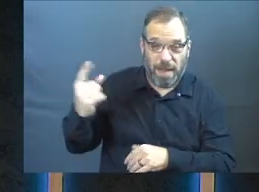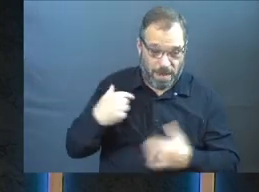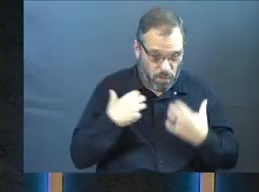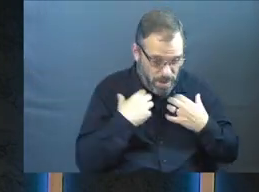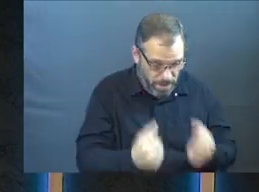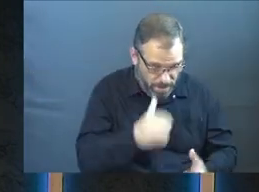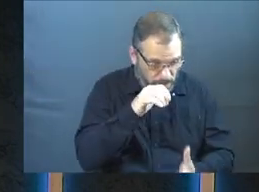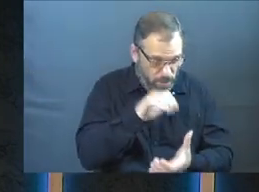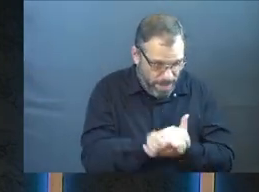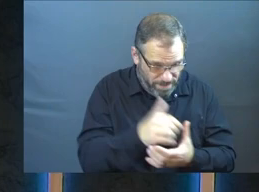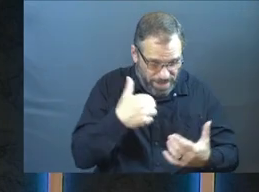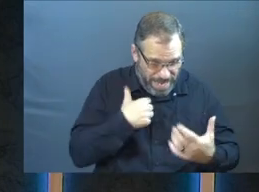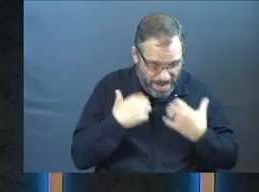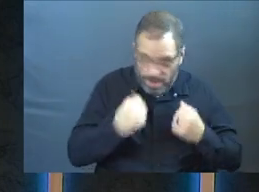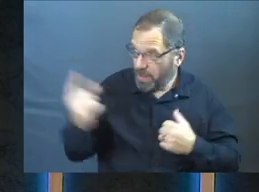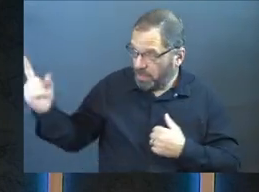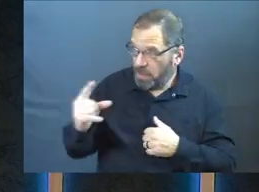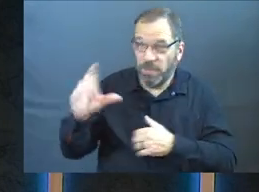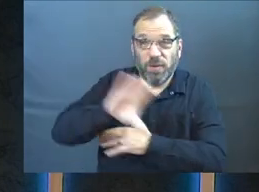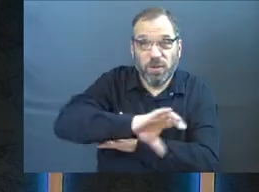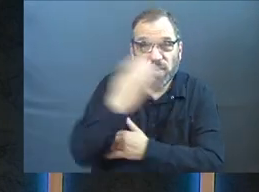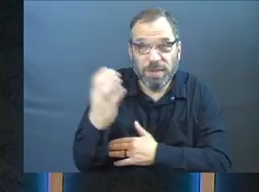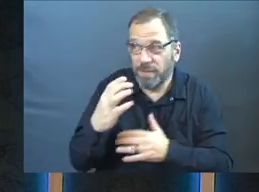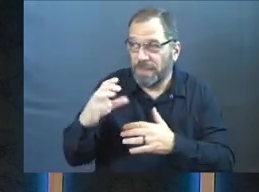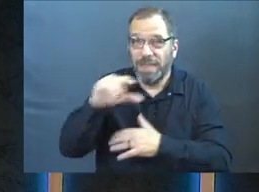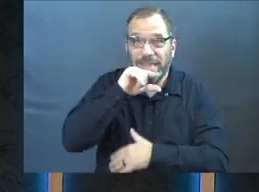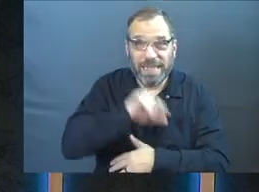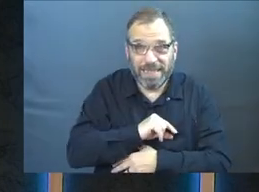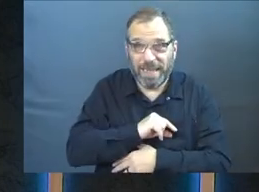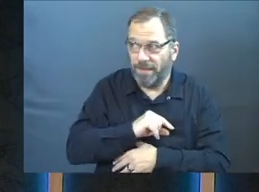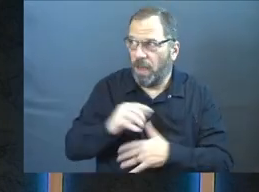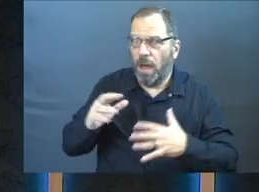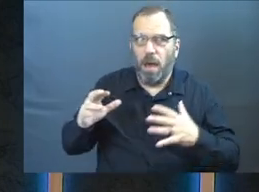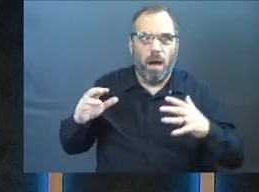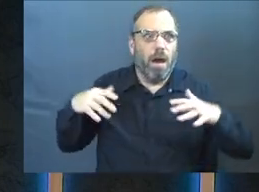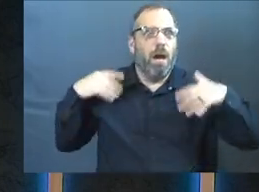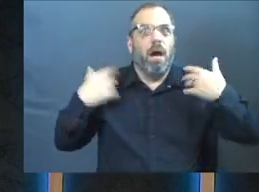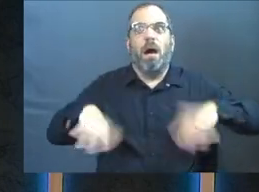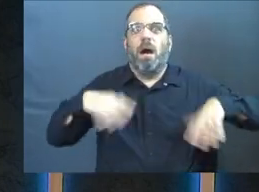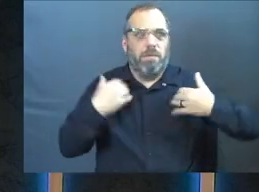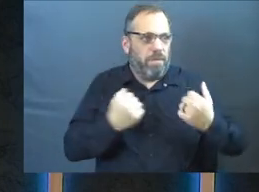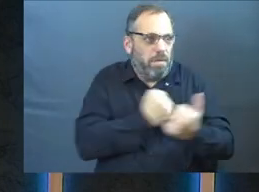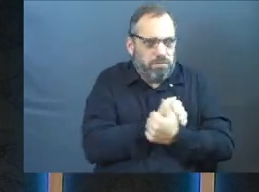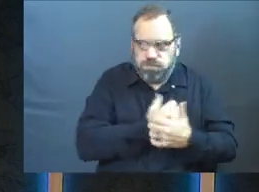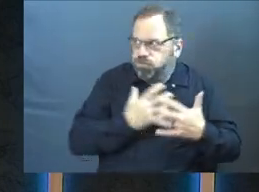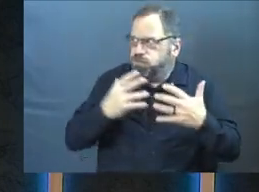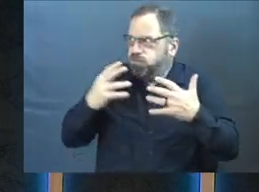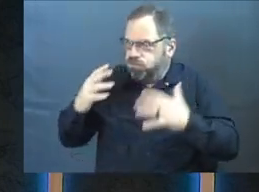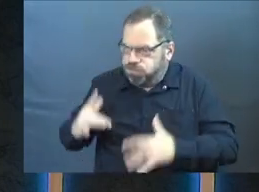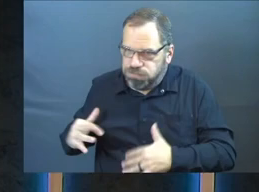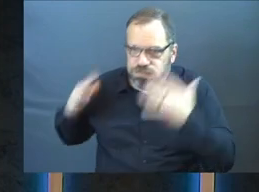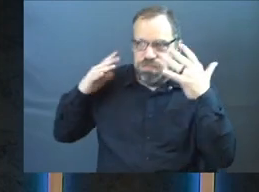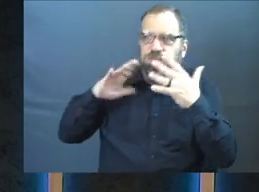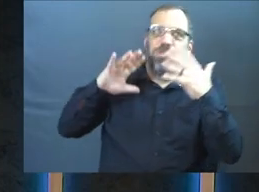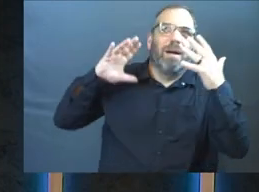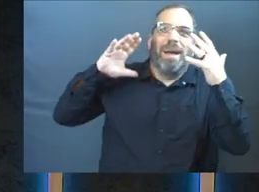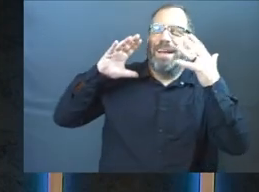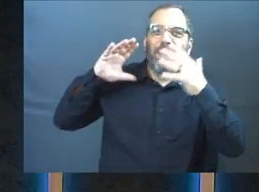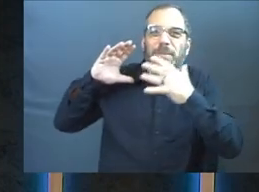healthy, when she comes for the holidays, we get to, out of the overflow of our love, right? We get